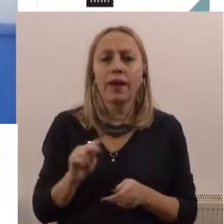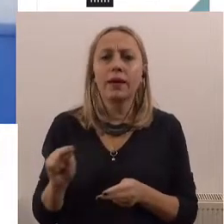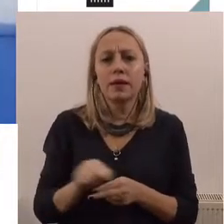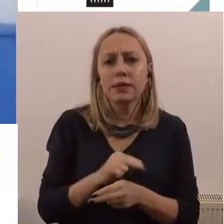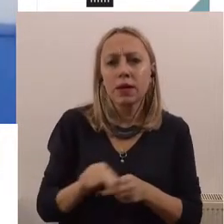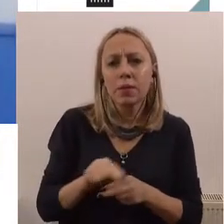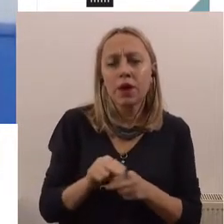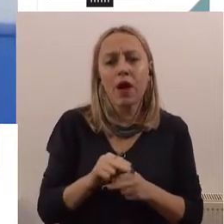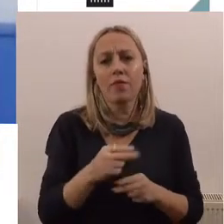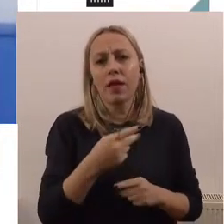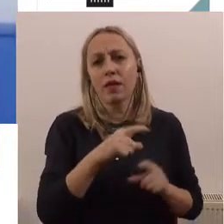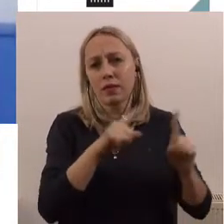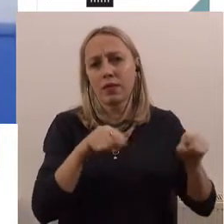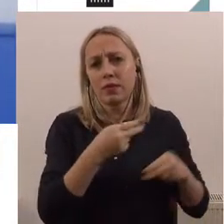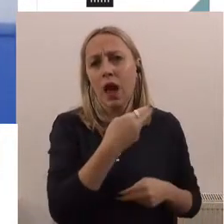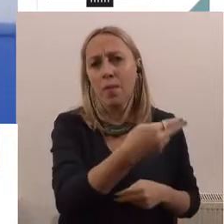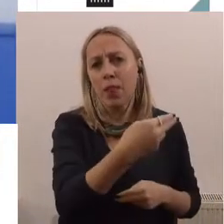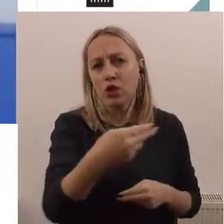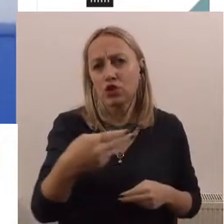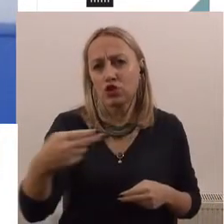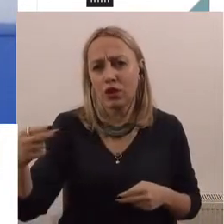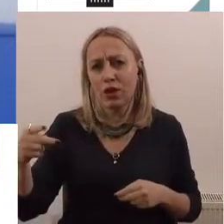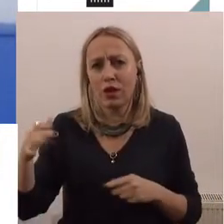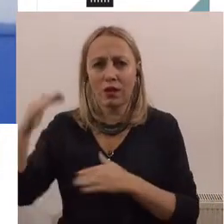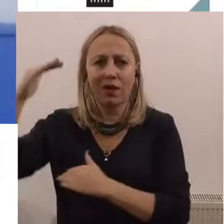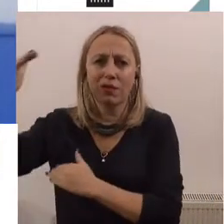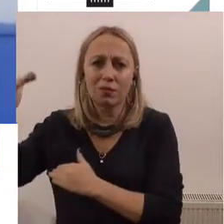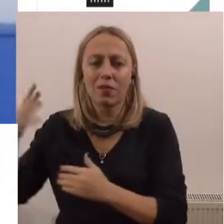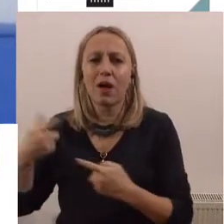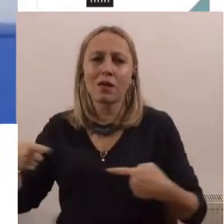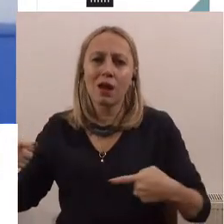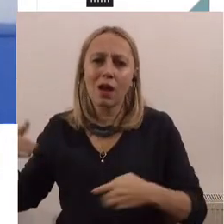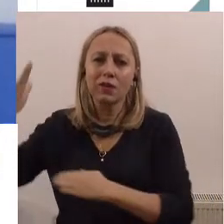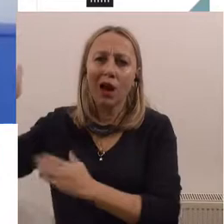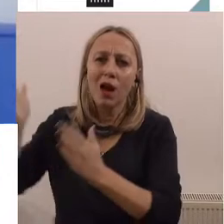these labels. And we're planning to share that